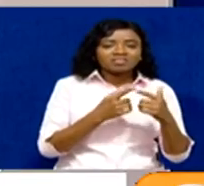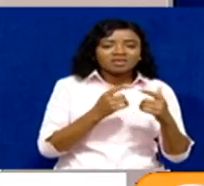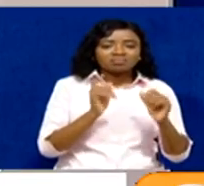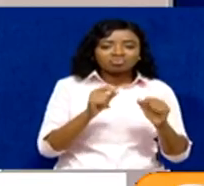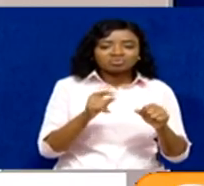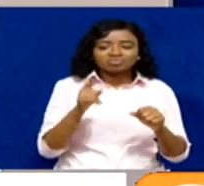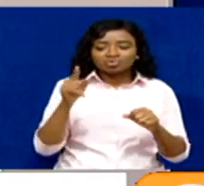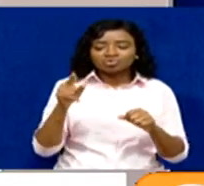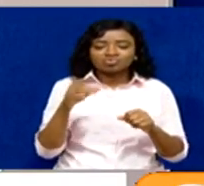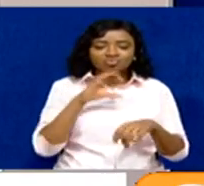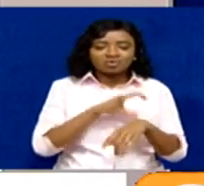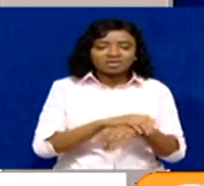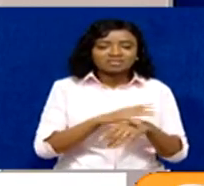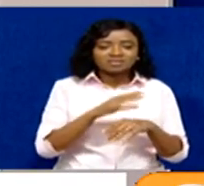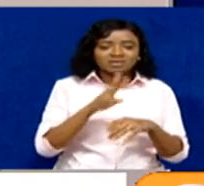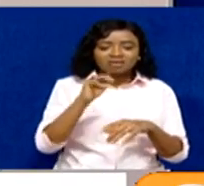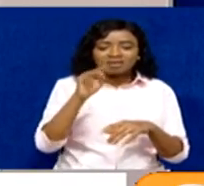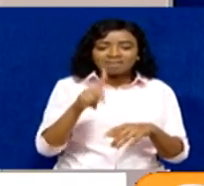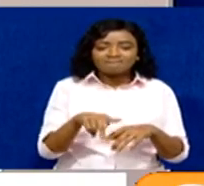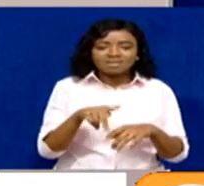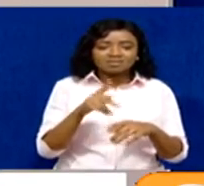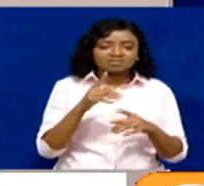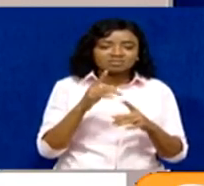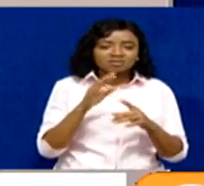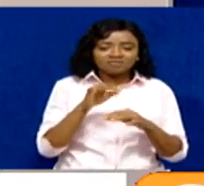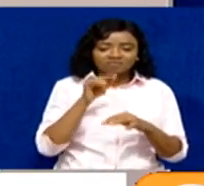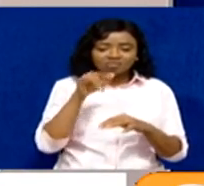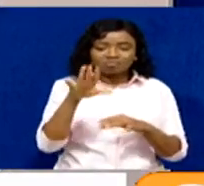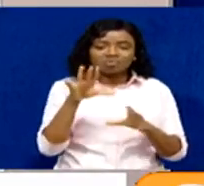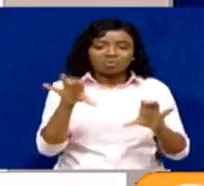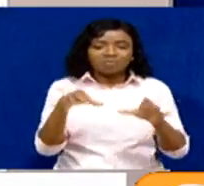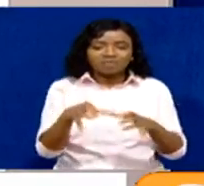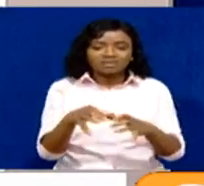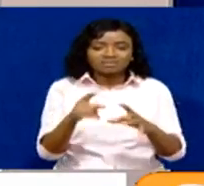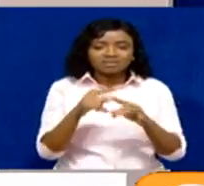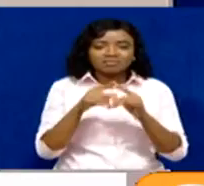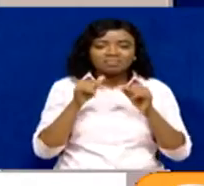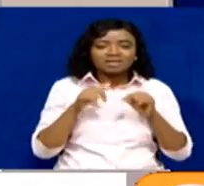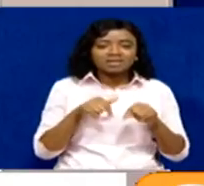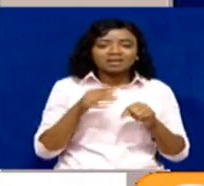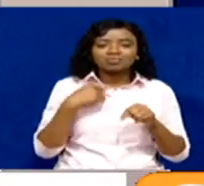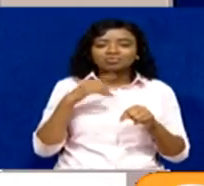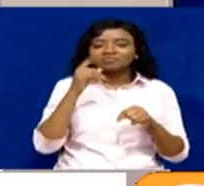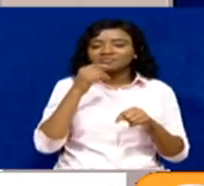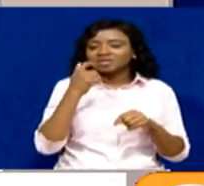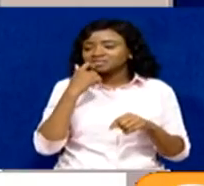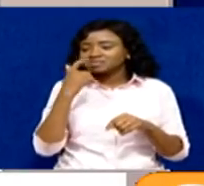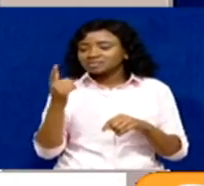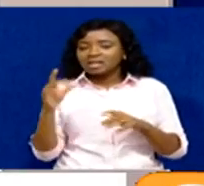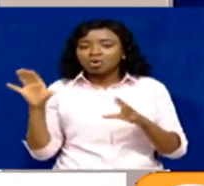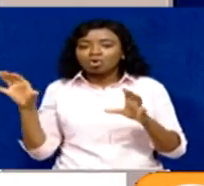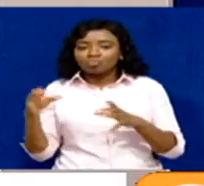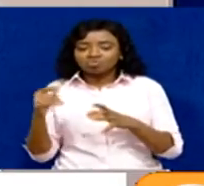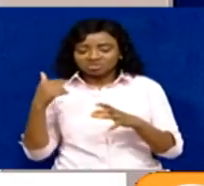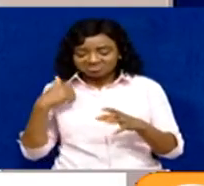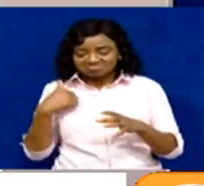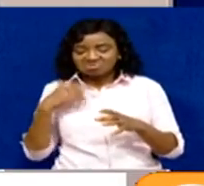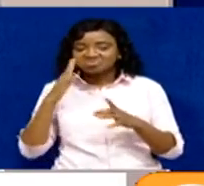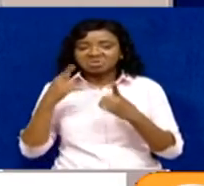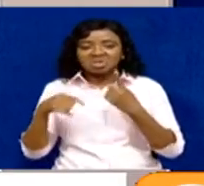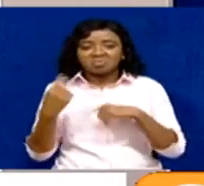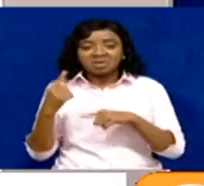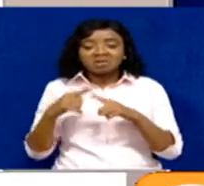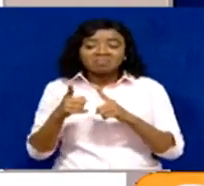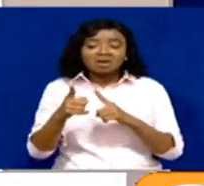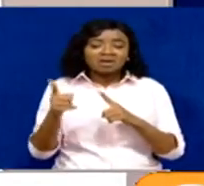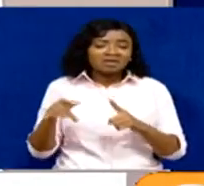to kind of bargain. But in the meantime, you have told the community that you are winning, and the community may